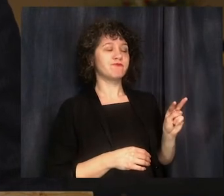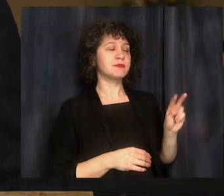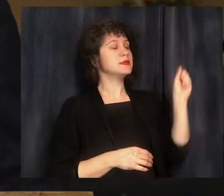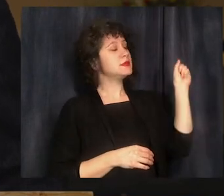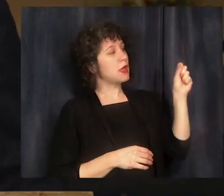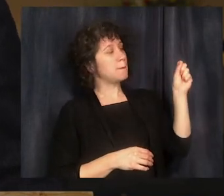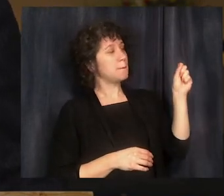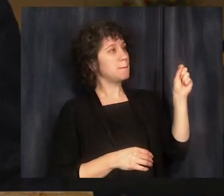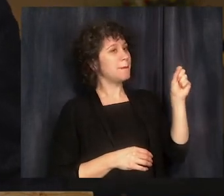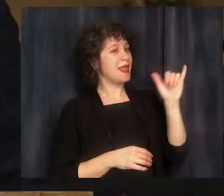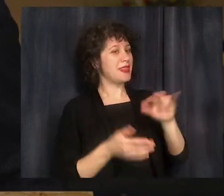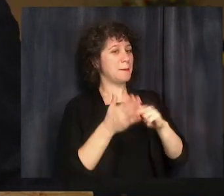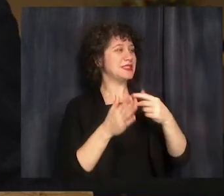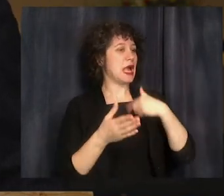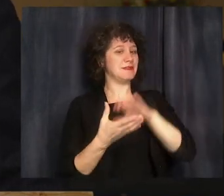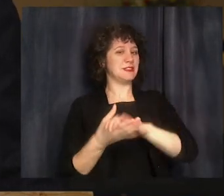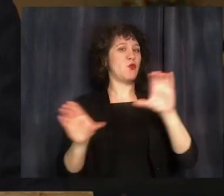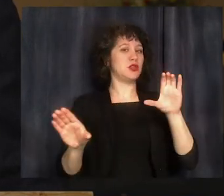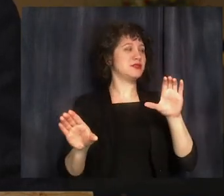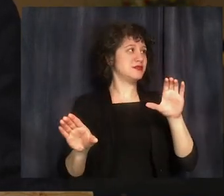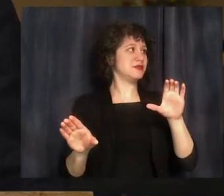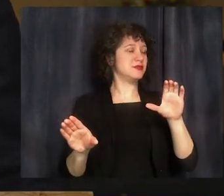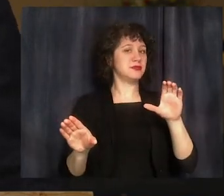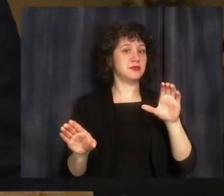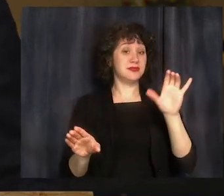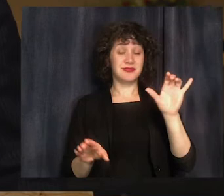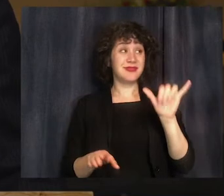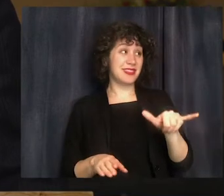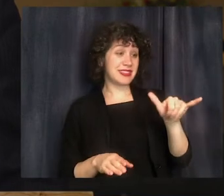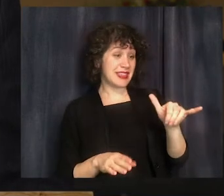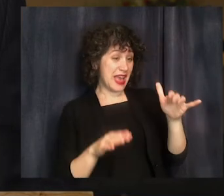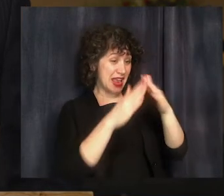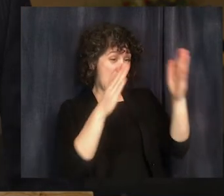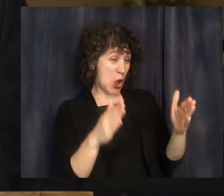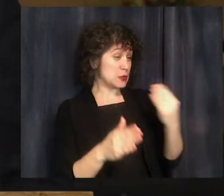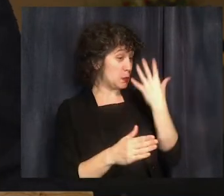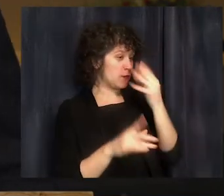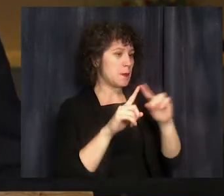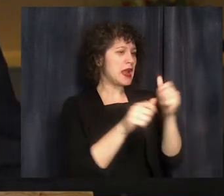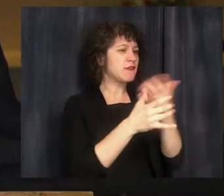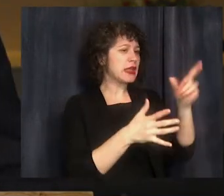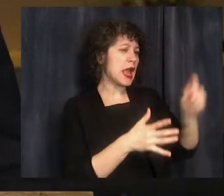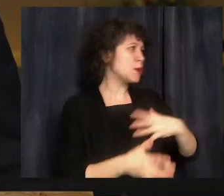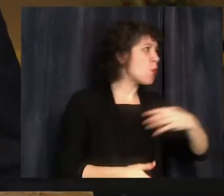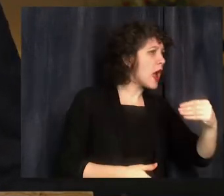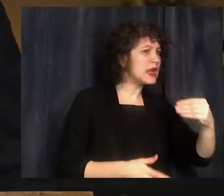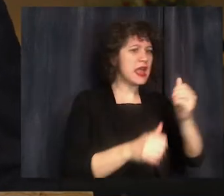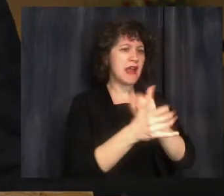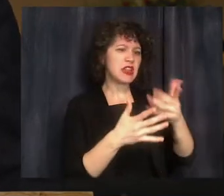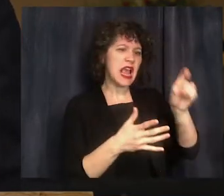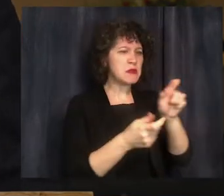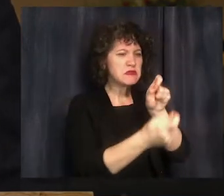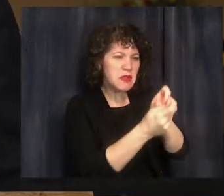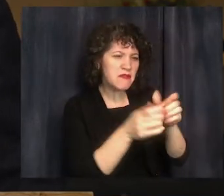"Yes, that means I got divorced. That house looks beautiful, but everything had to be white. Everything in it had to be a certain way,